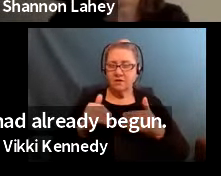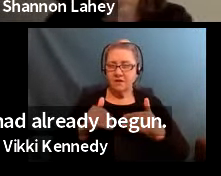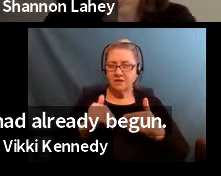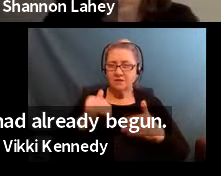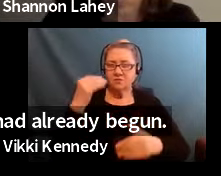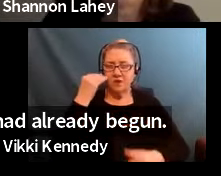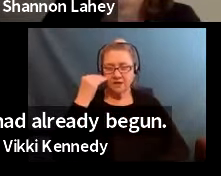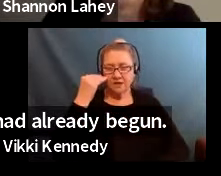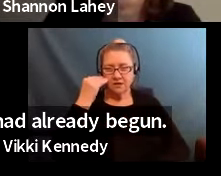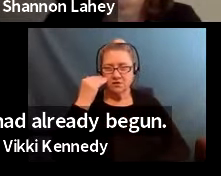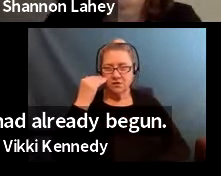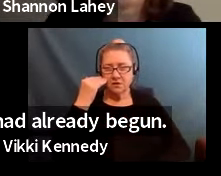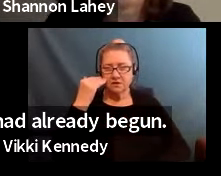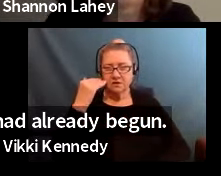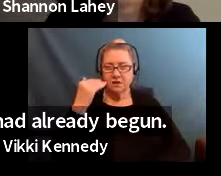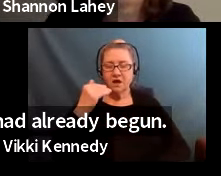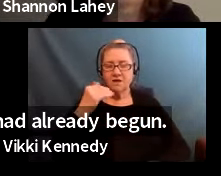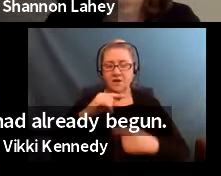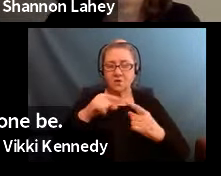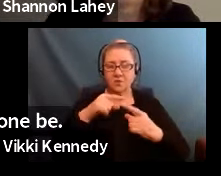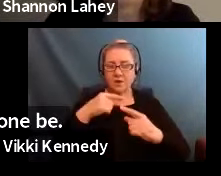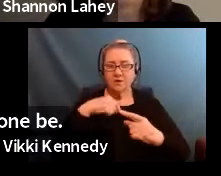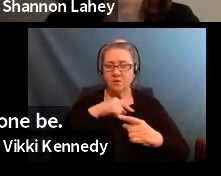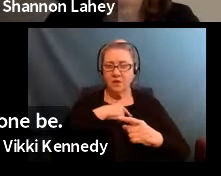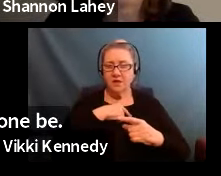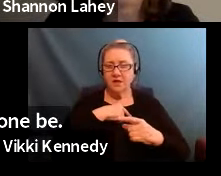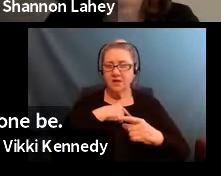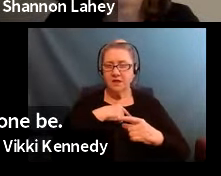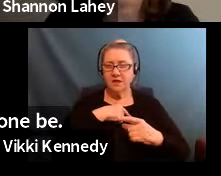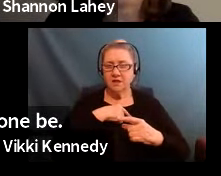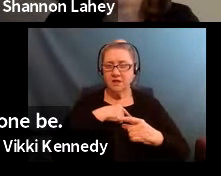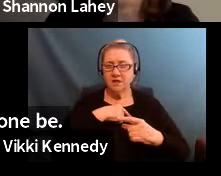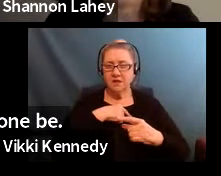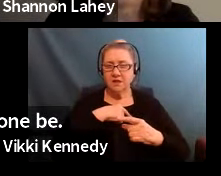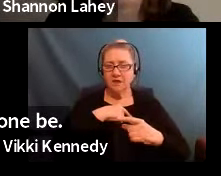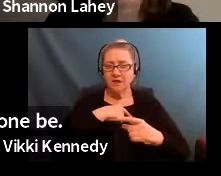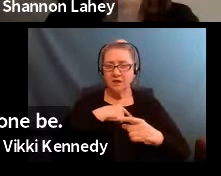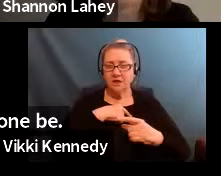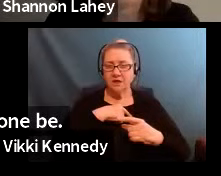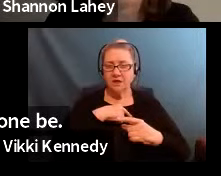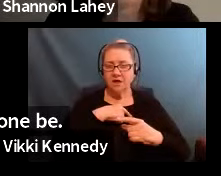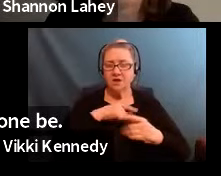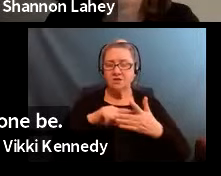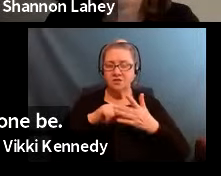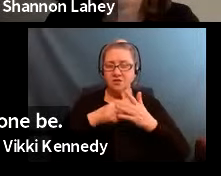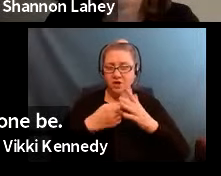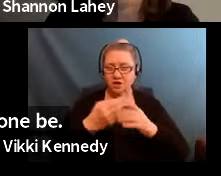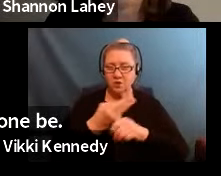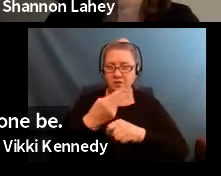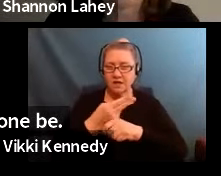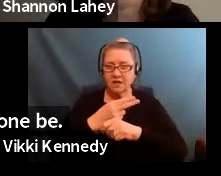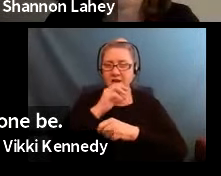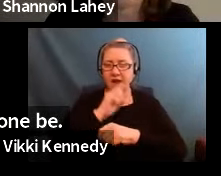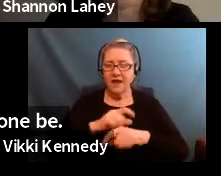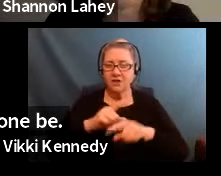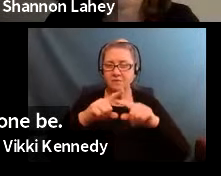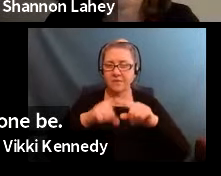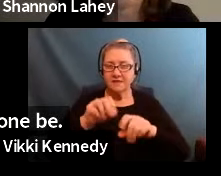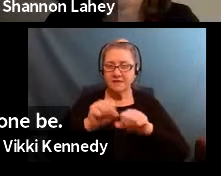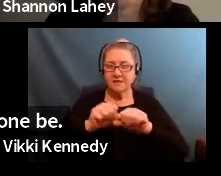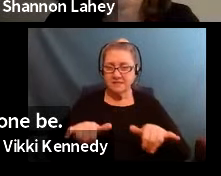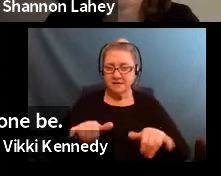were moving to a more age-based system, recognizing that